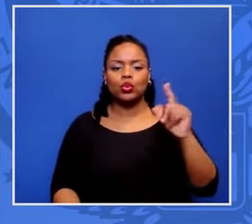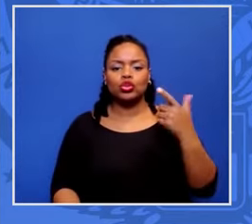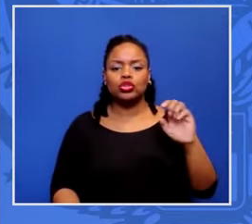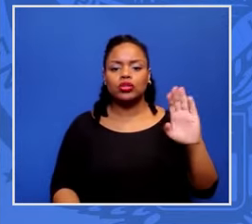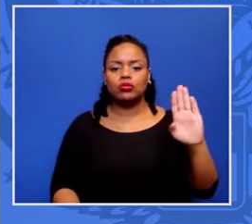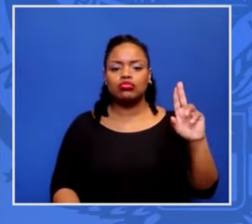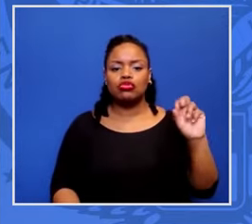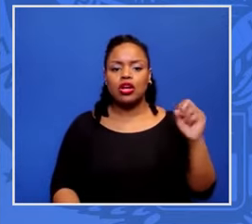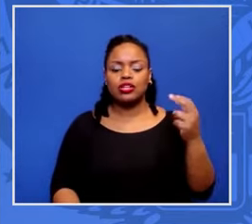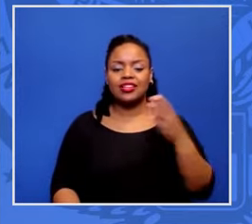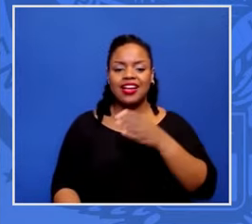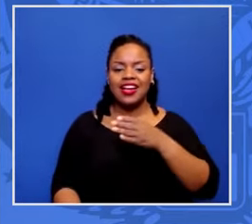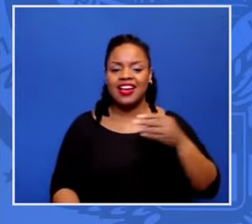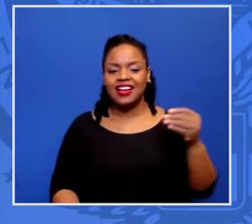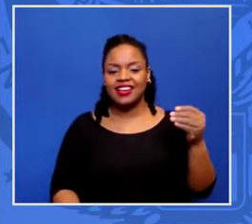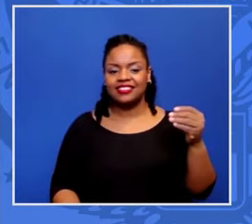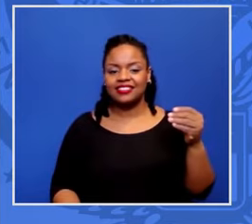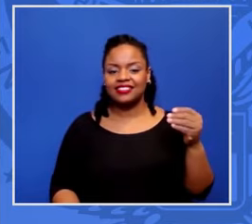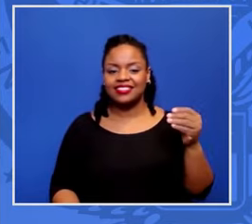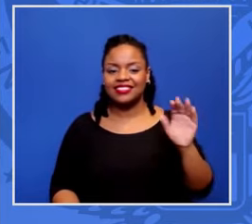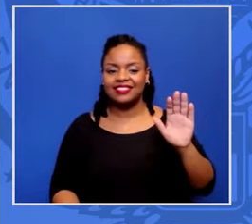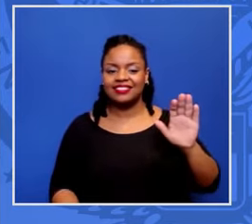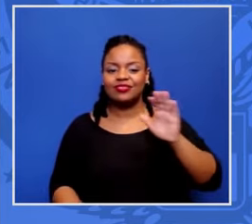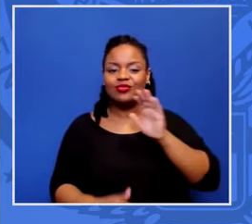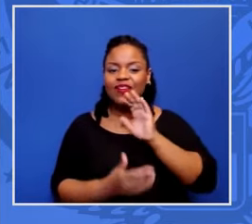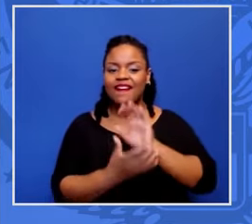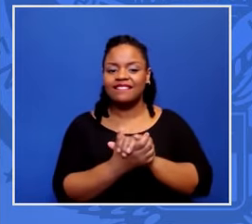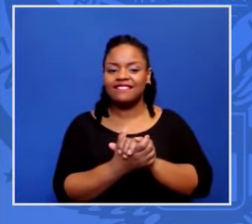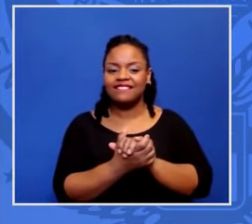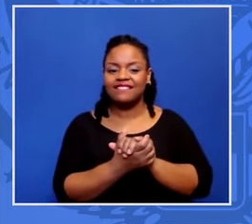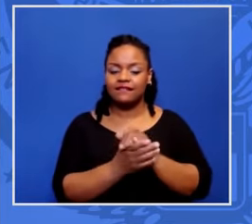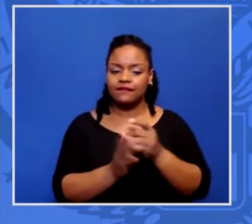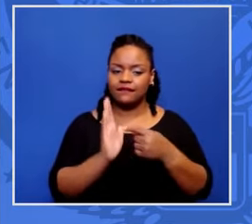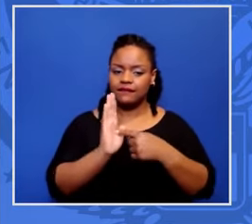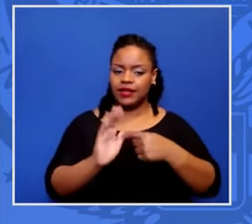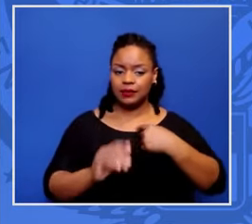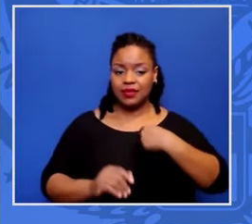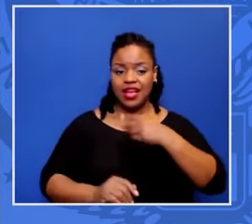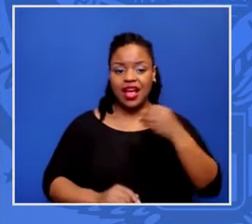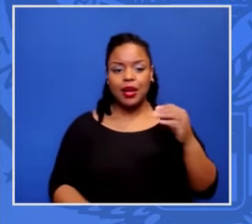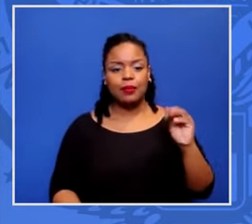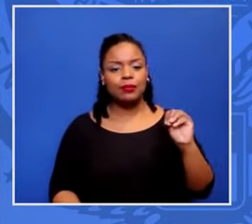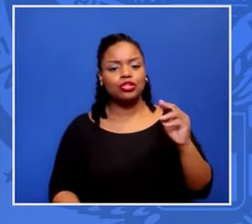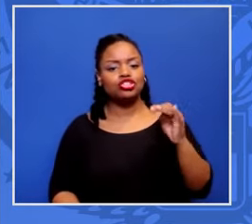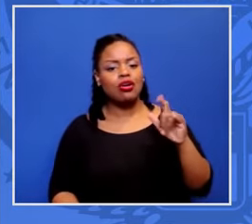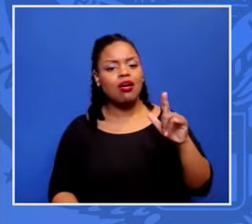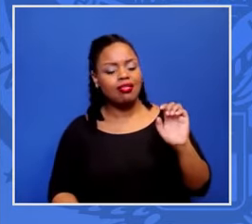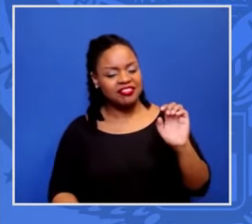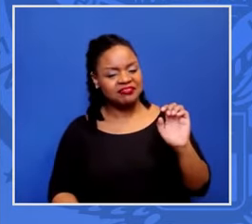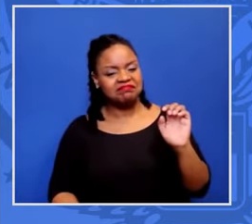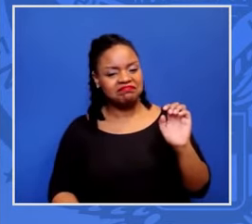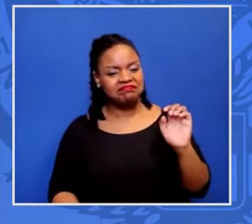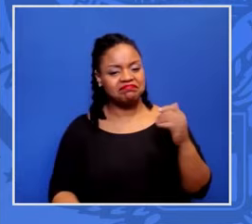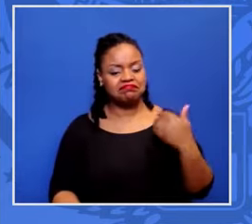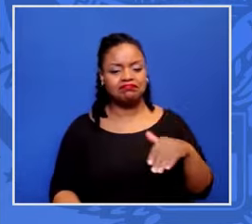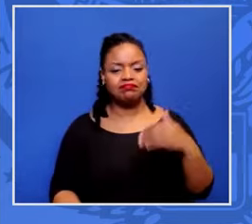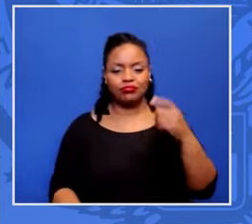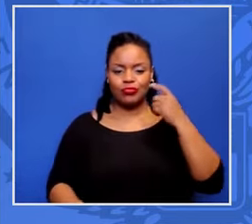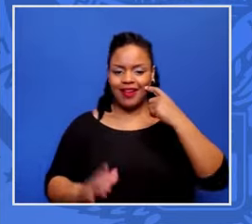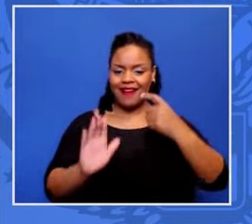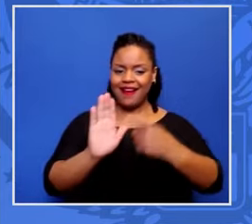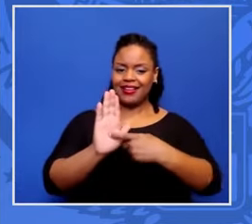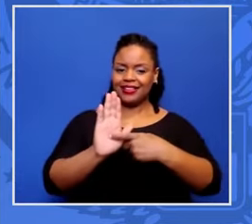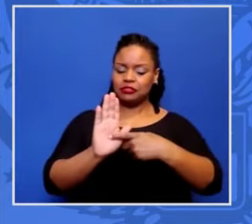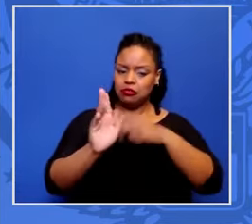and yet recognize each other's common humanity, and that as Americans, we have